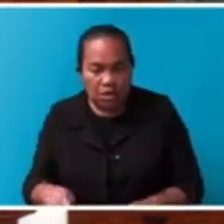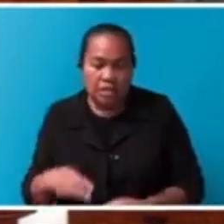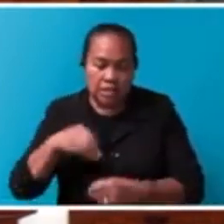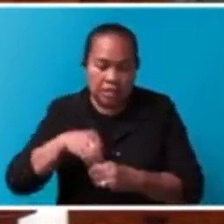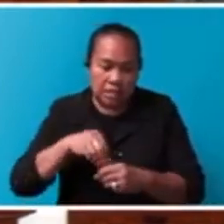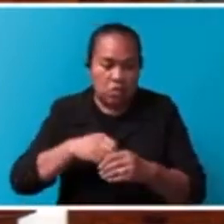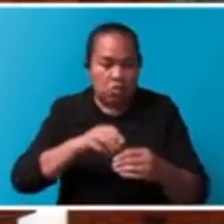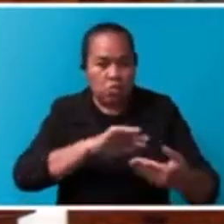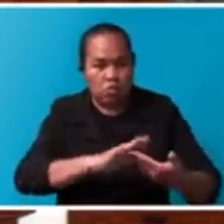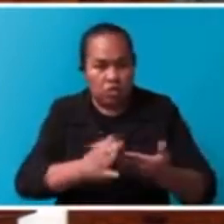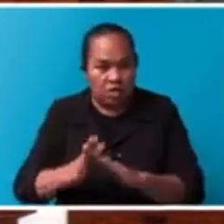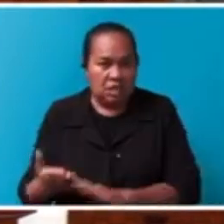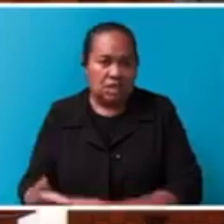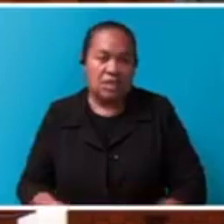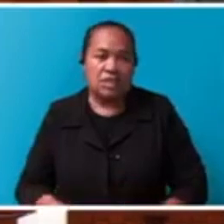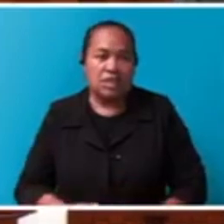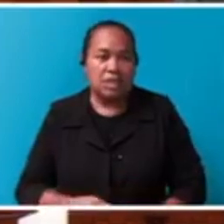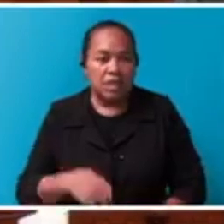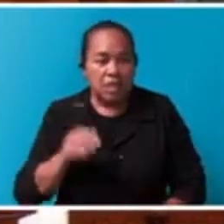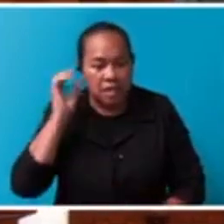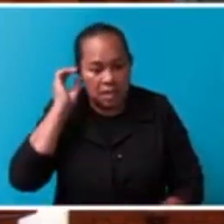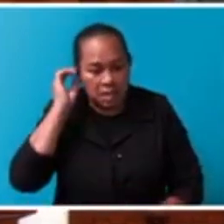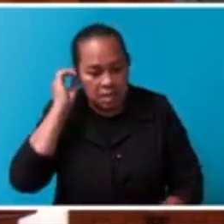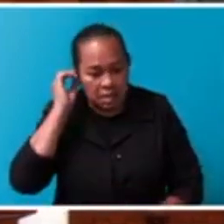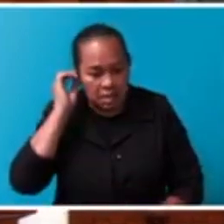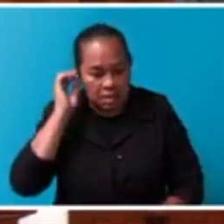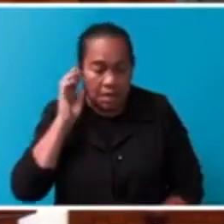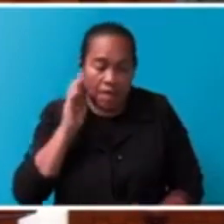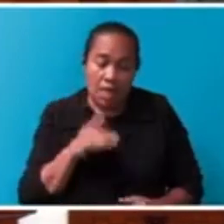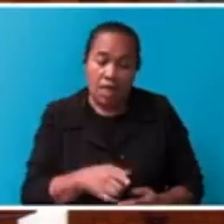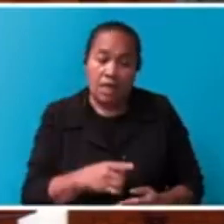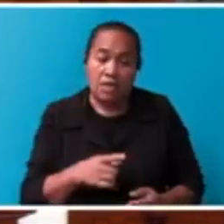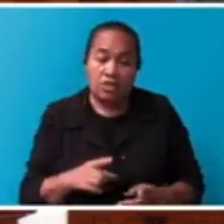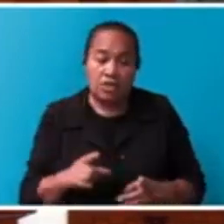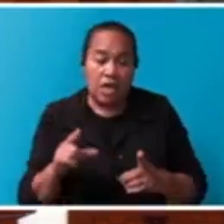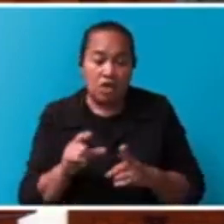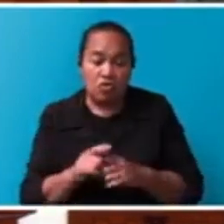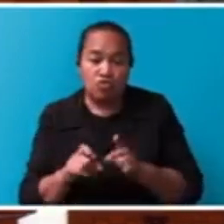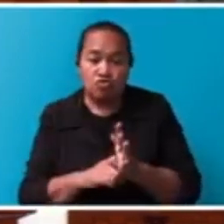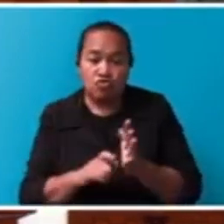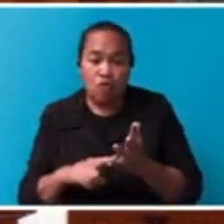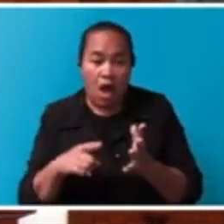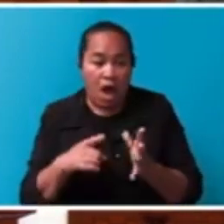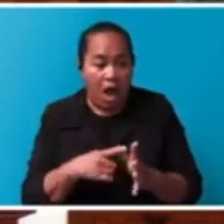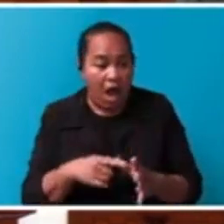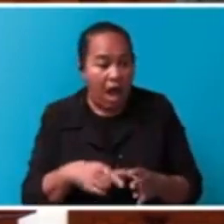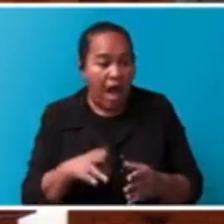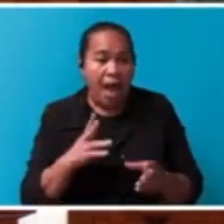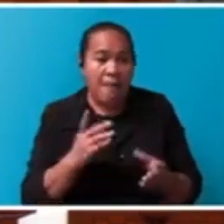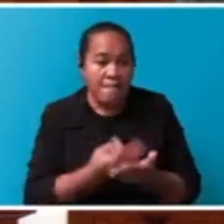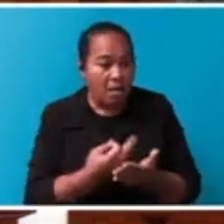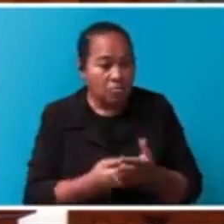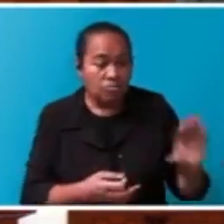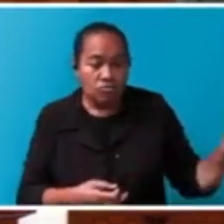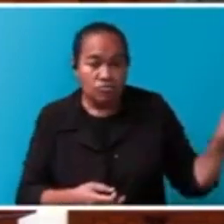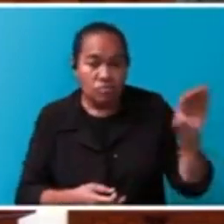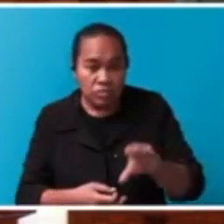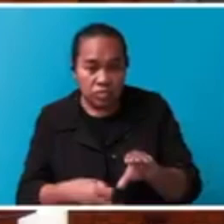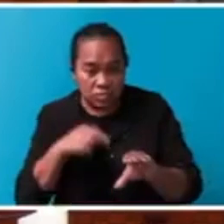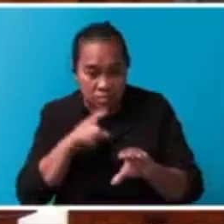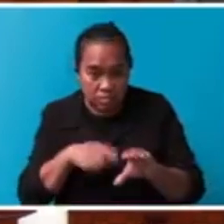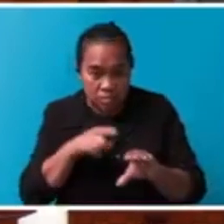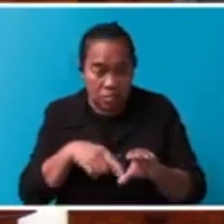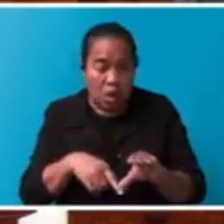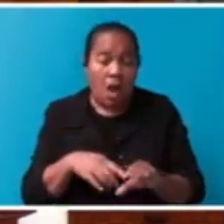communities. The Nrua Innovation Incubation Grant Program has awarded grants totaling